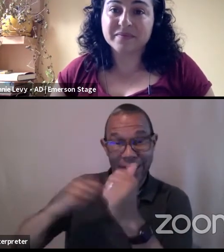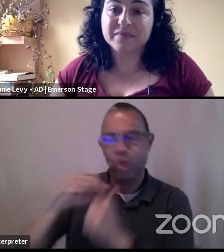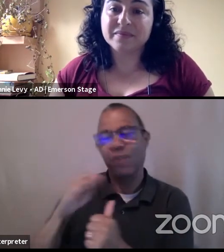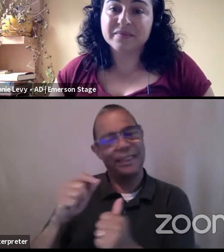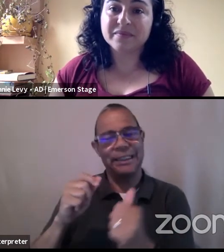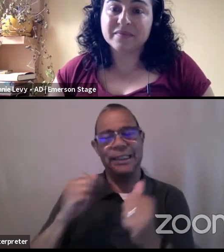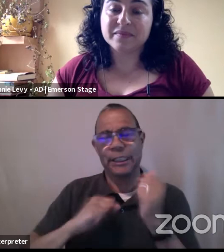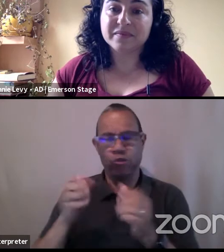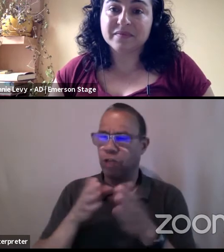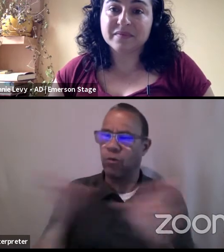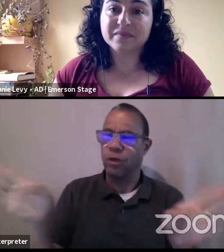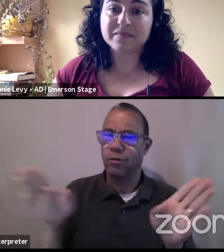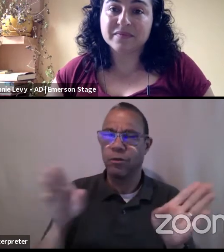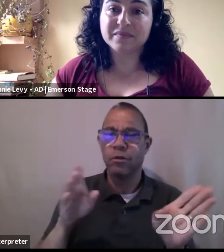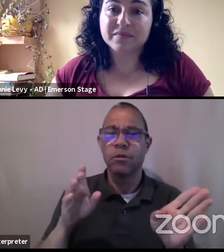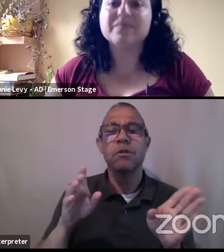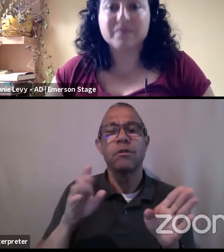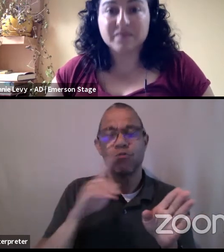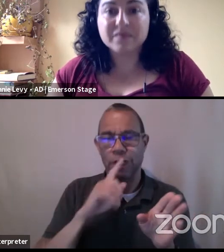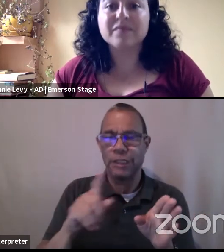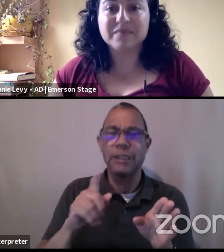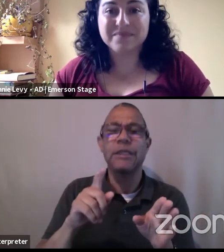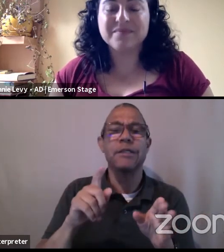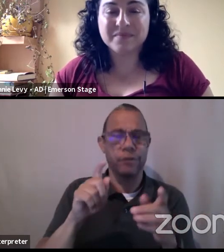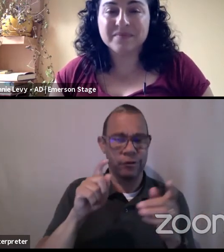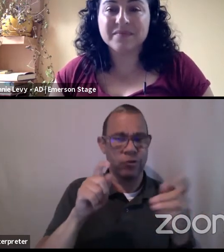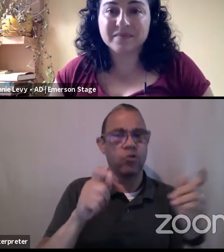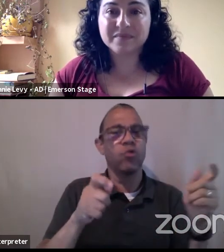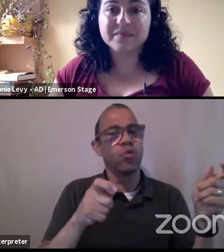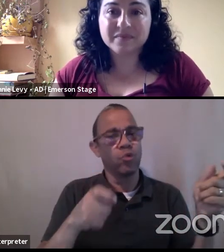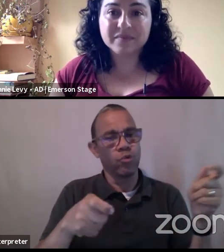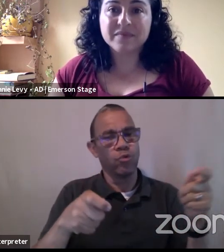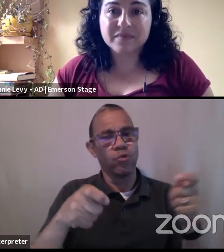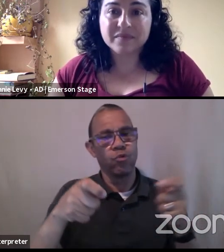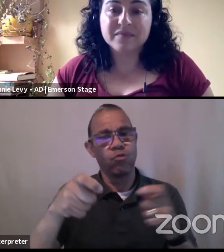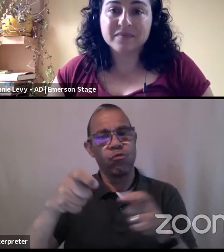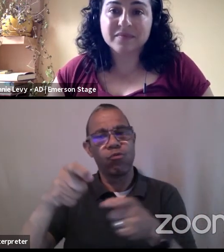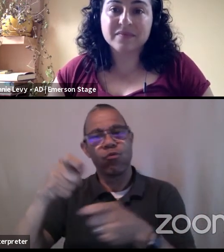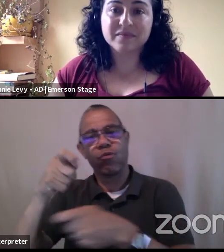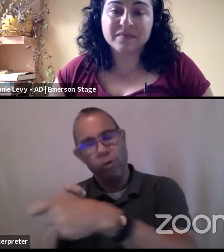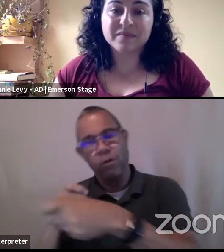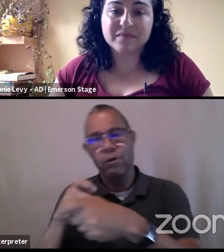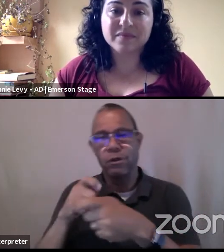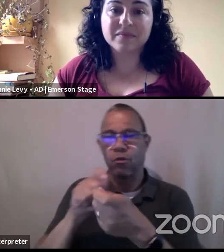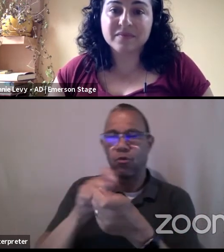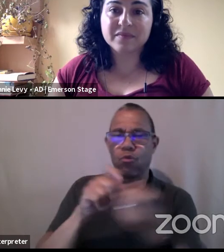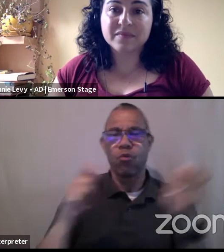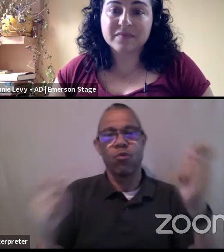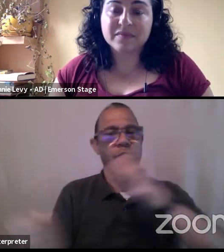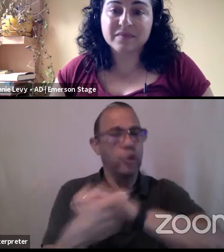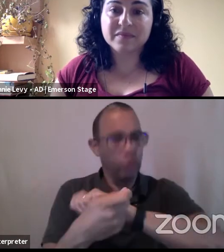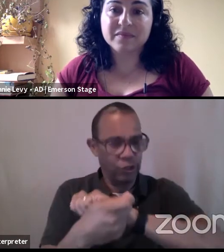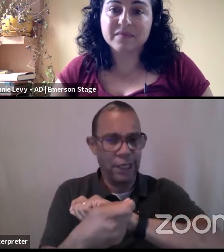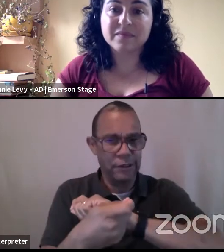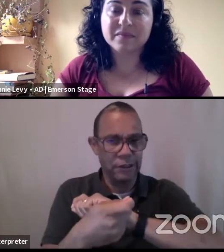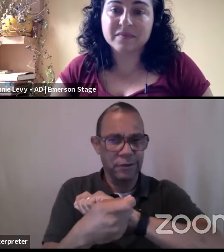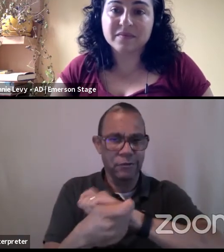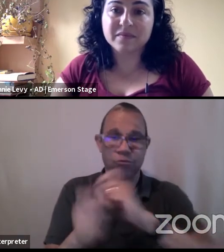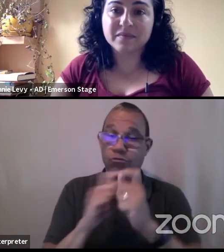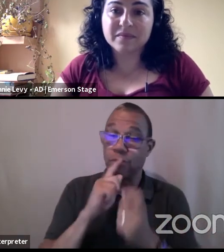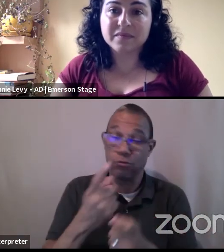is revolutionizing again and changing. And one, I think one, of the revolutions that has already